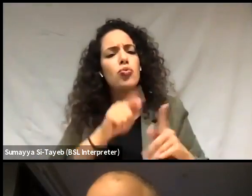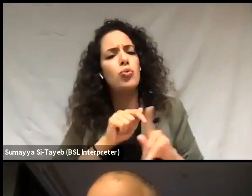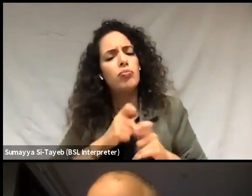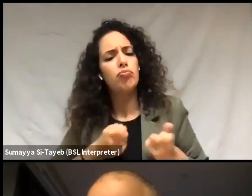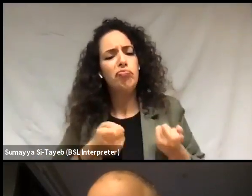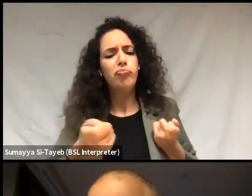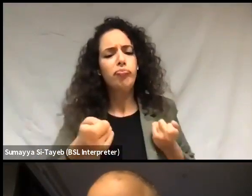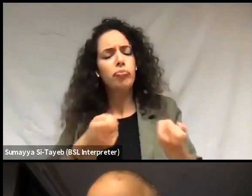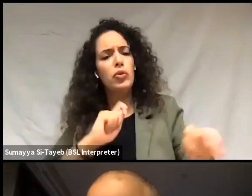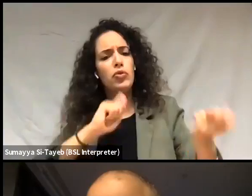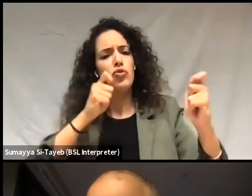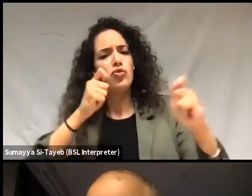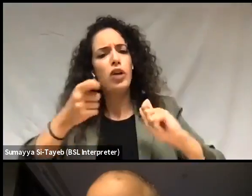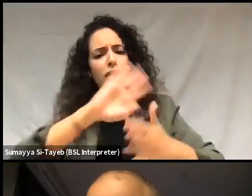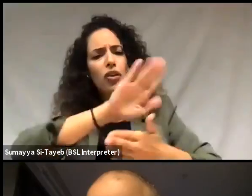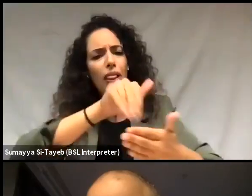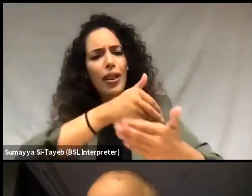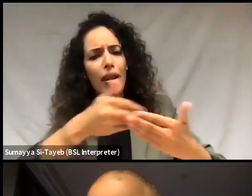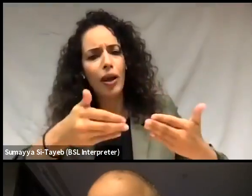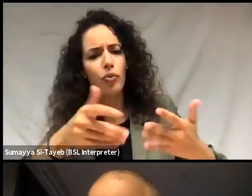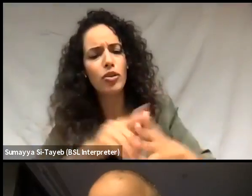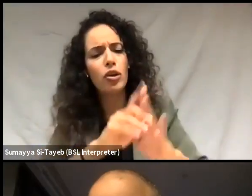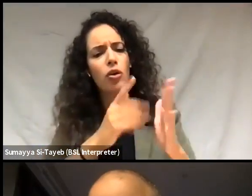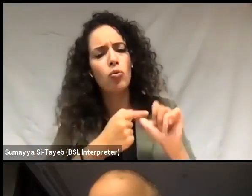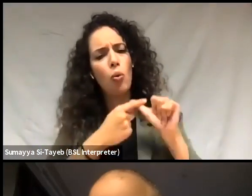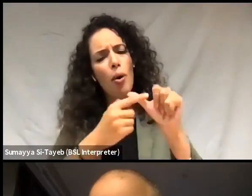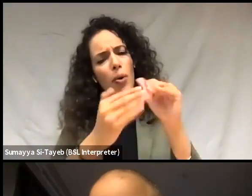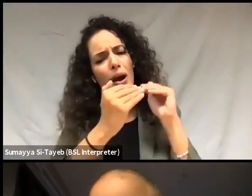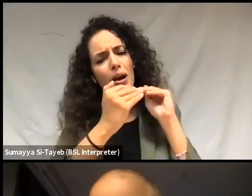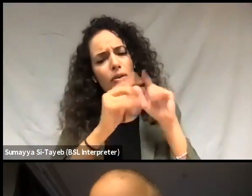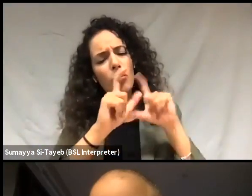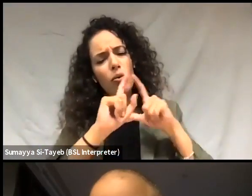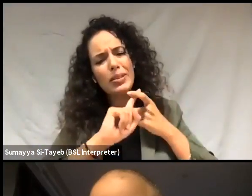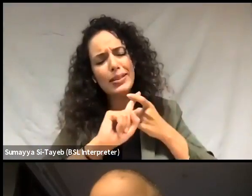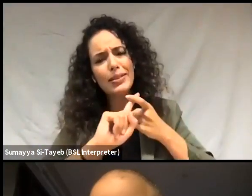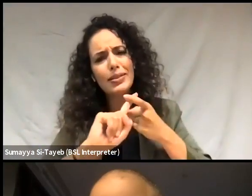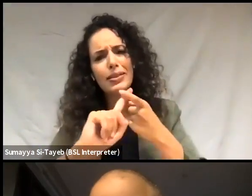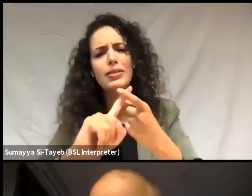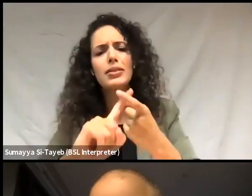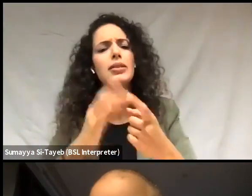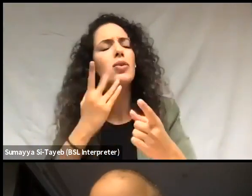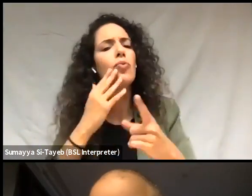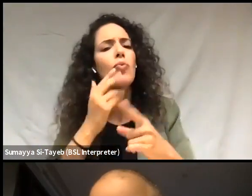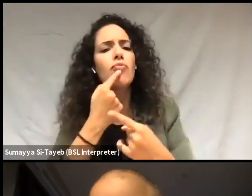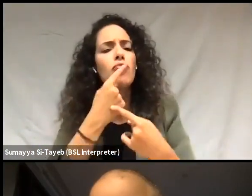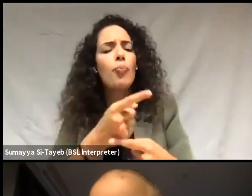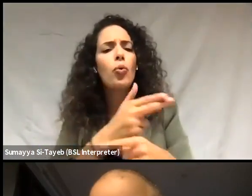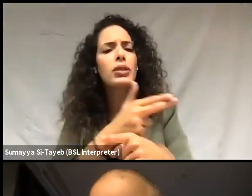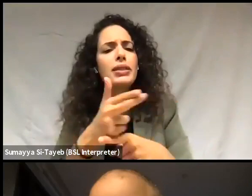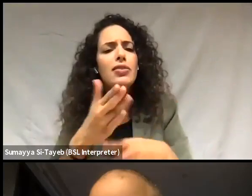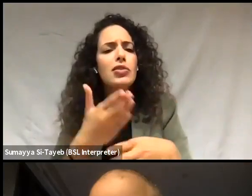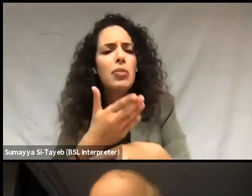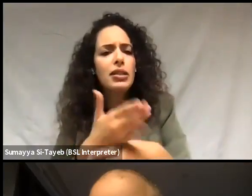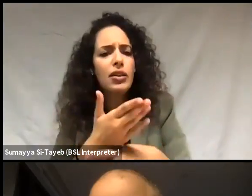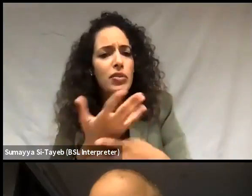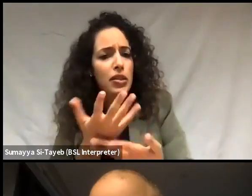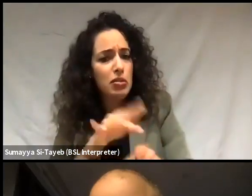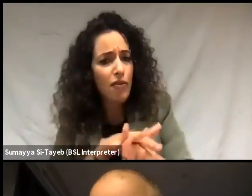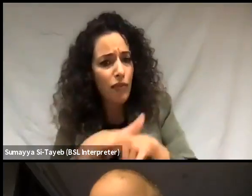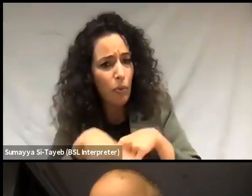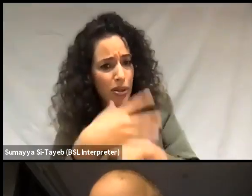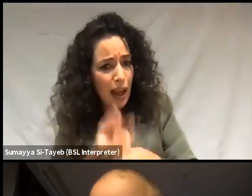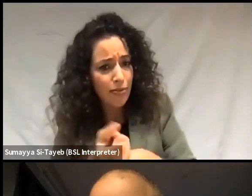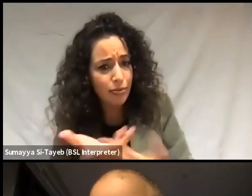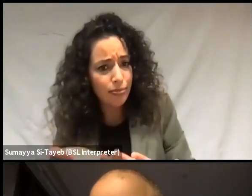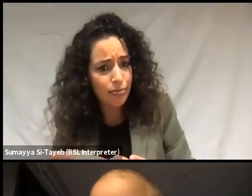of consistency in relation to reporting of terrorism activities? Well,